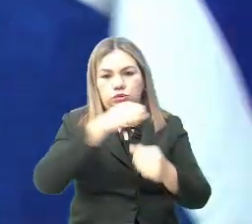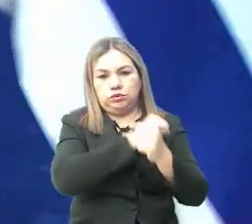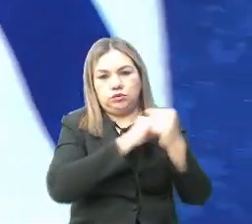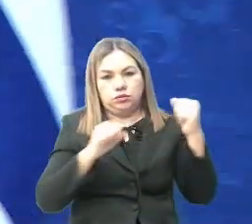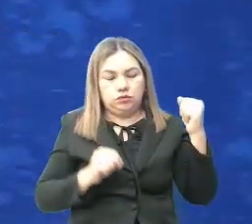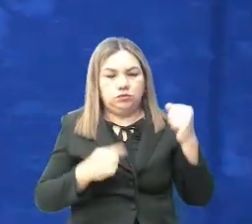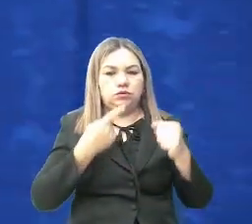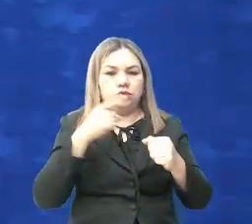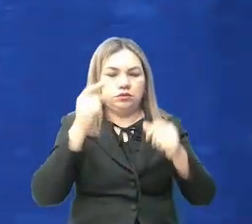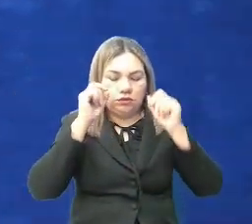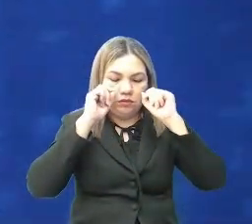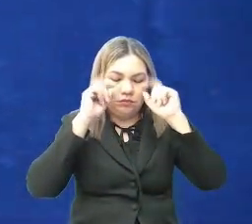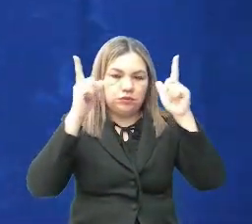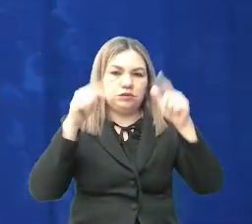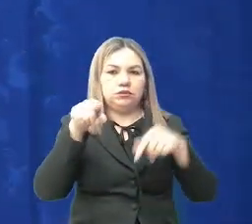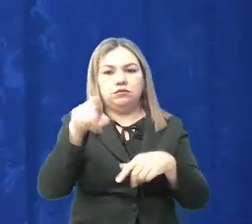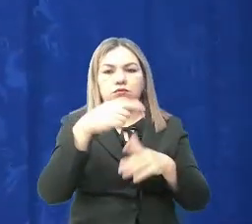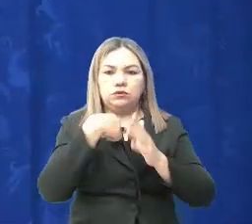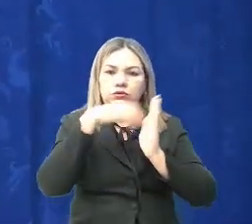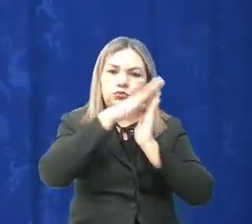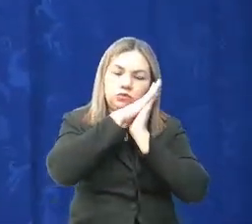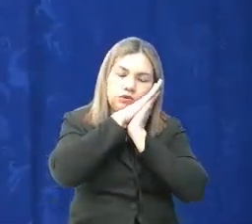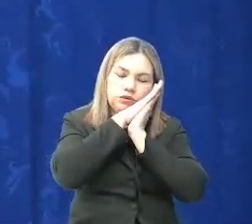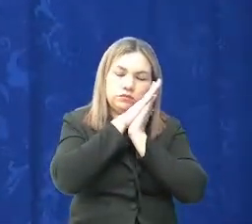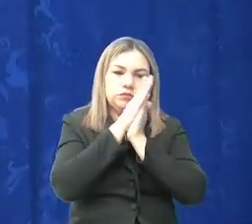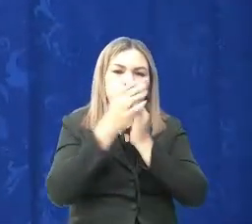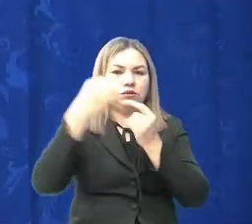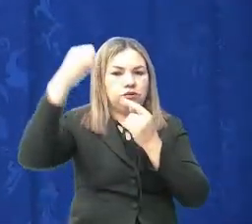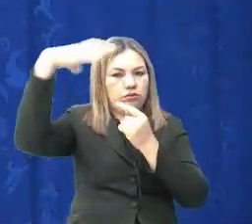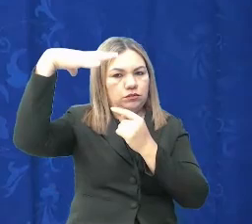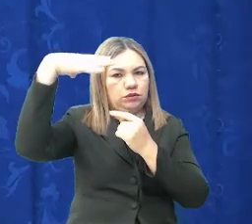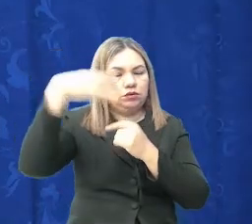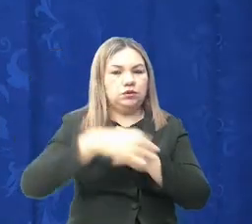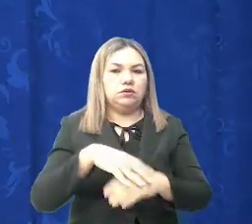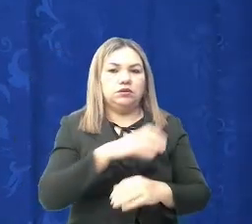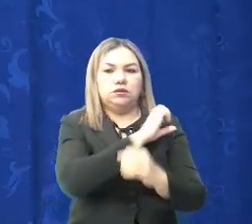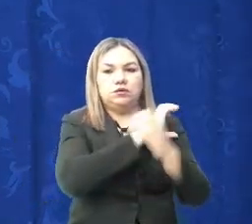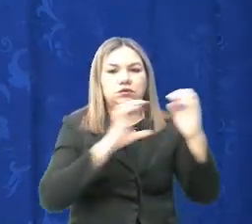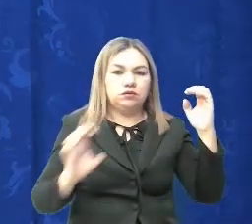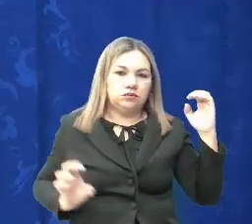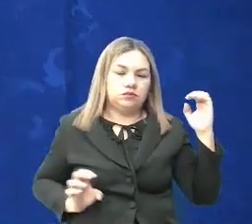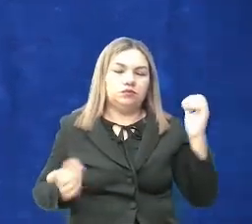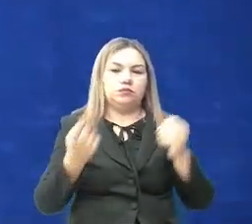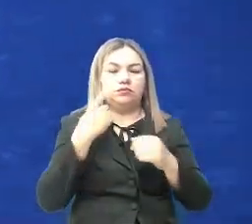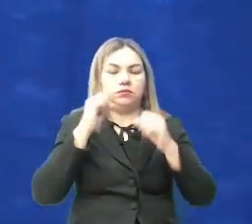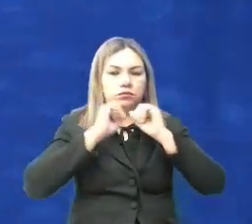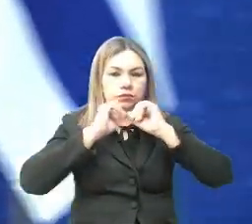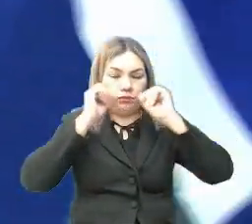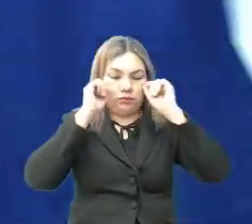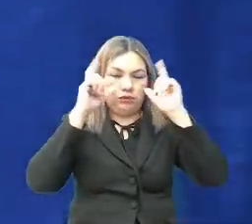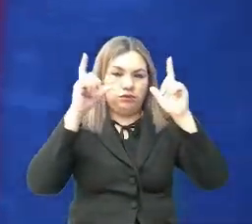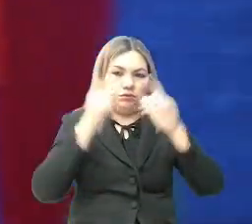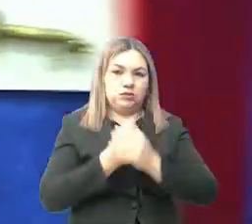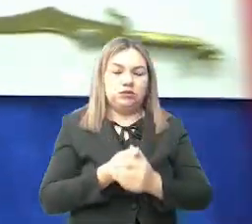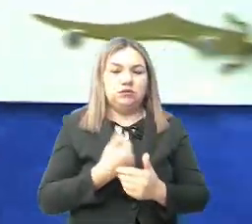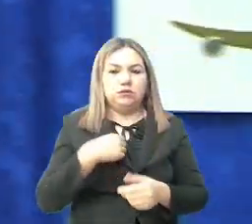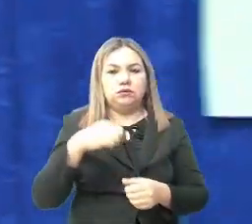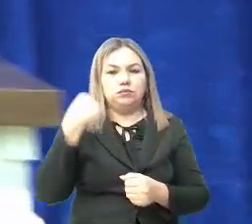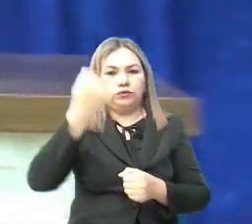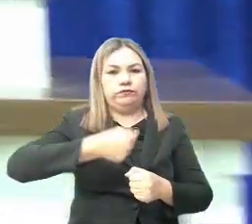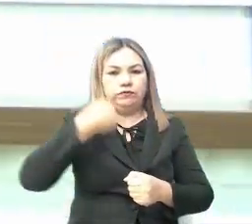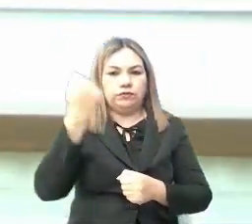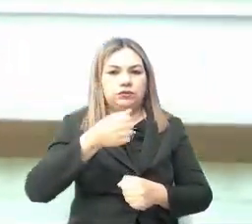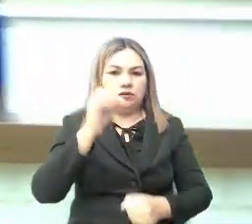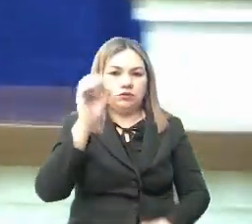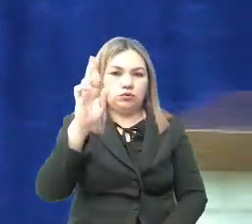Today the Lord say, awaken you that sleep, and Christ will shine on you. When there was that awakening, he